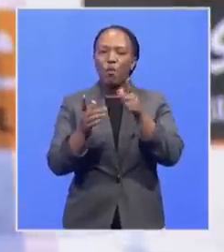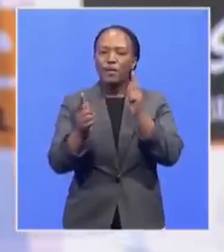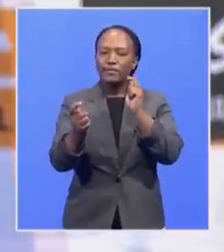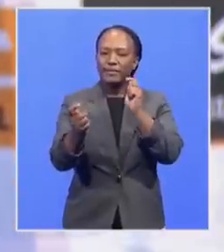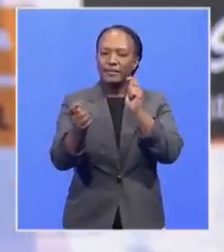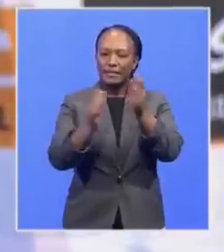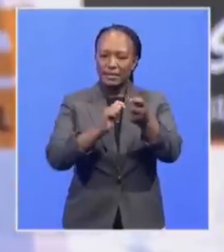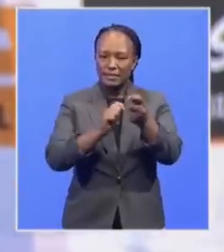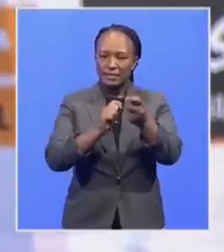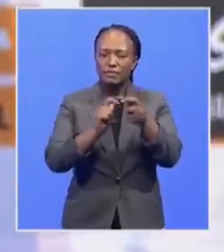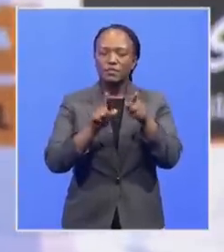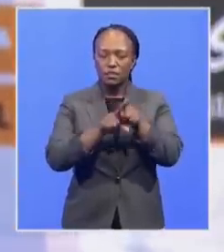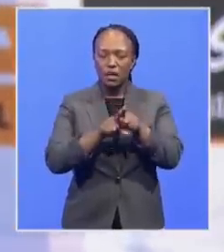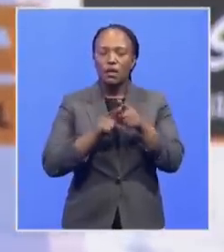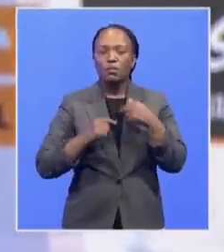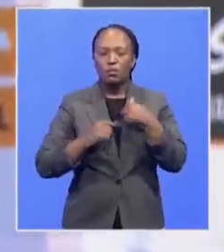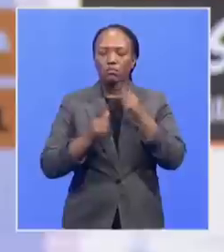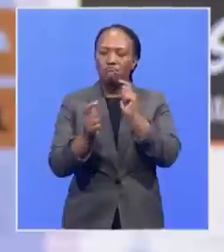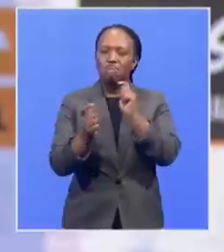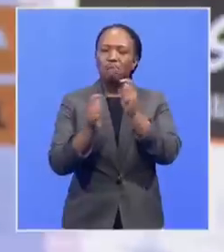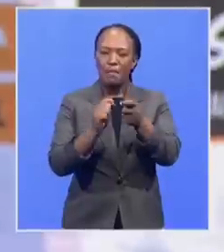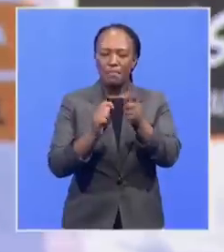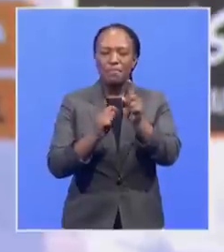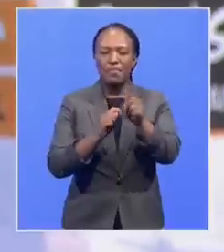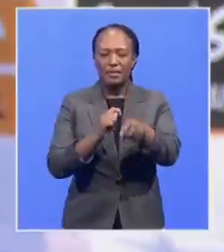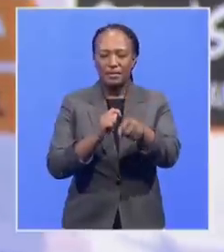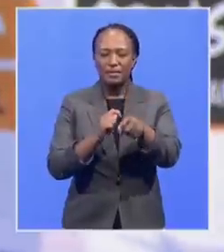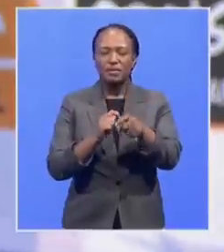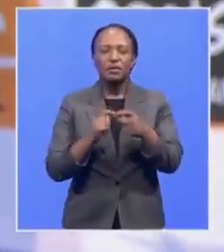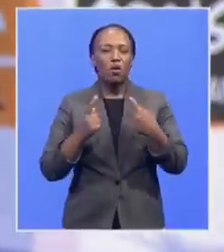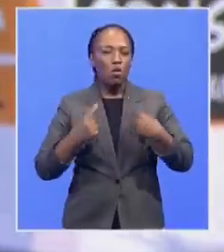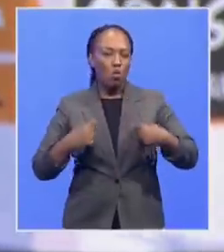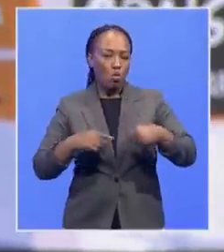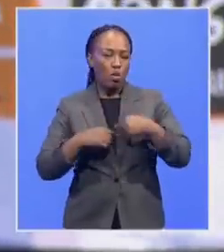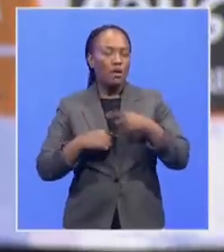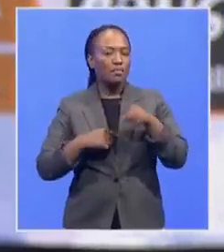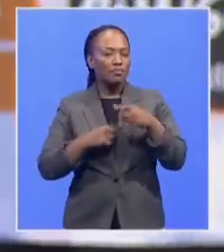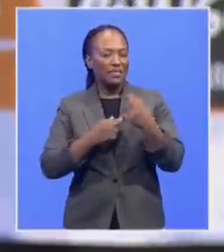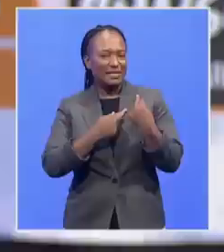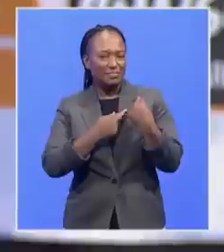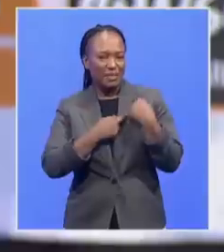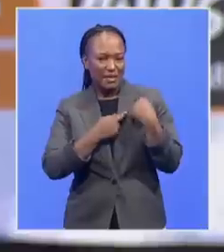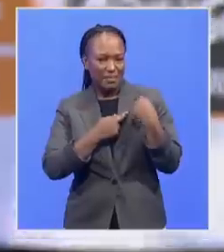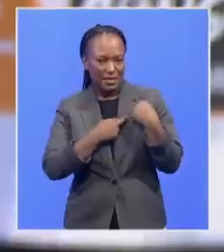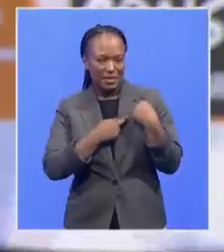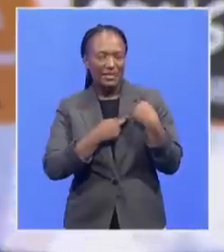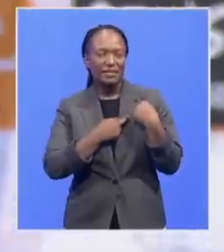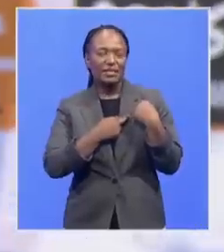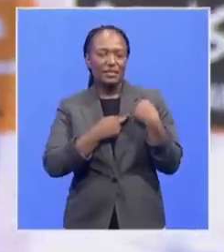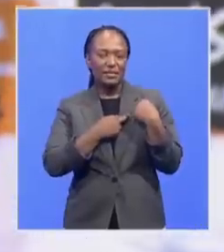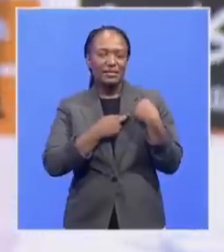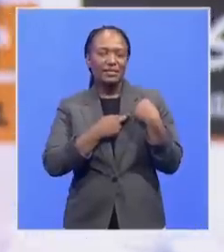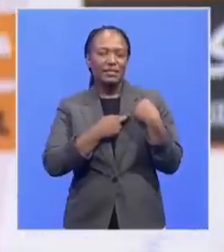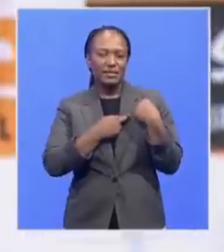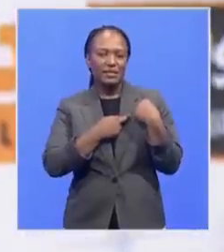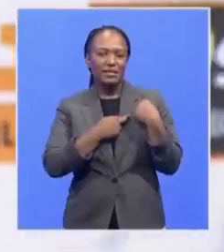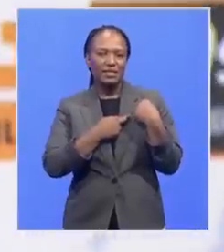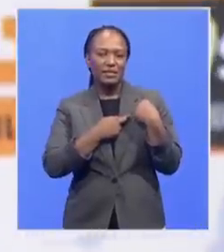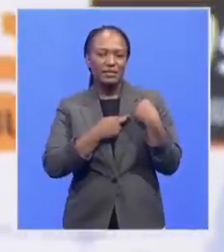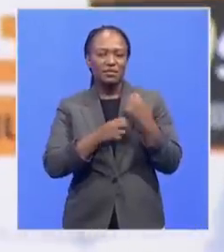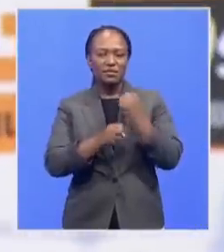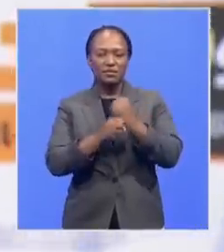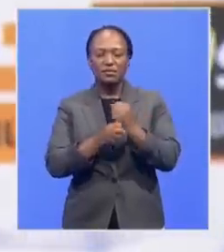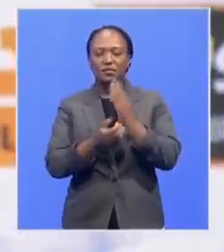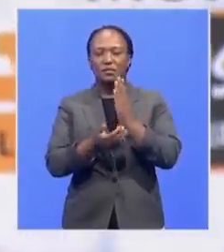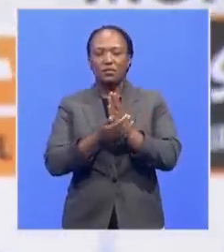too. We must exercise our civic duty to ensure that there is no place in